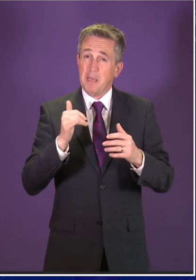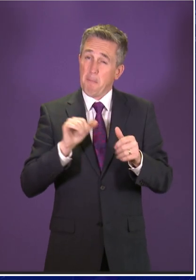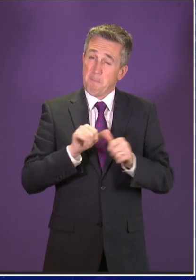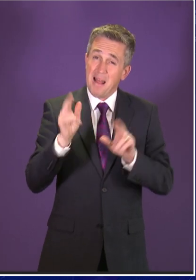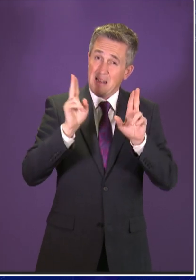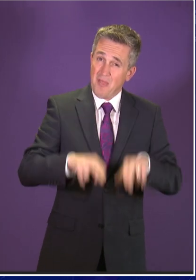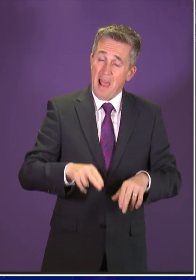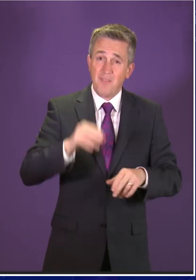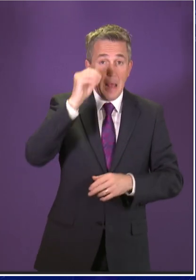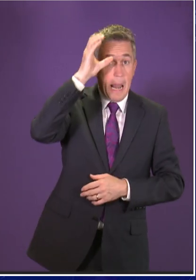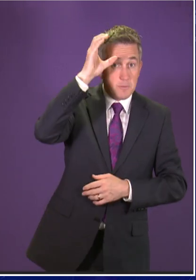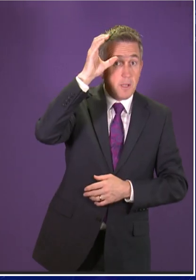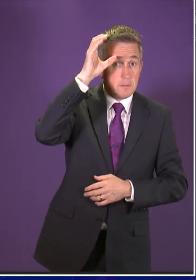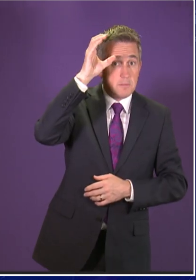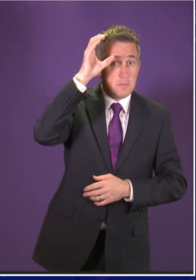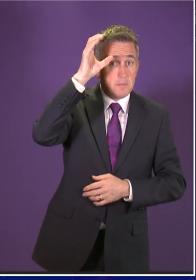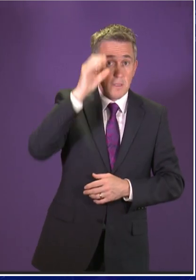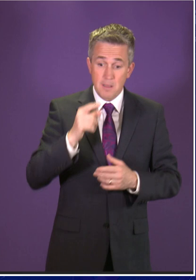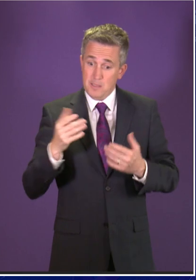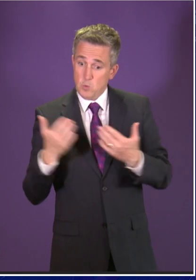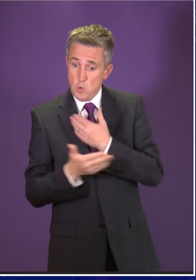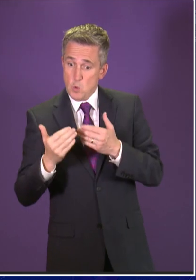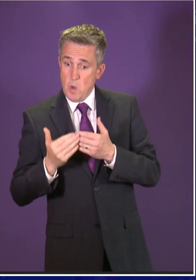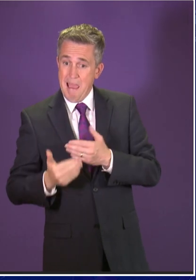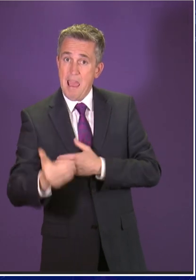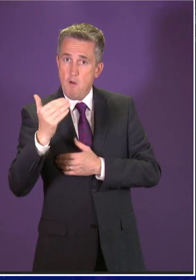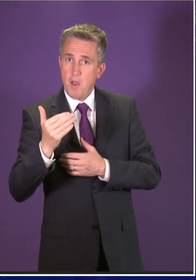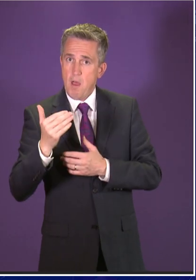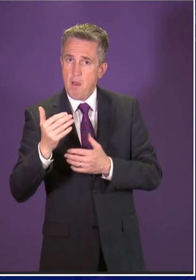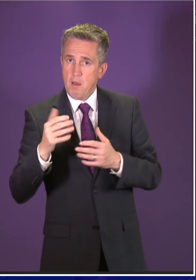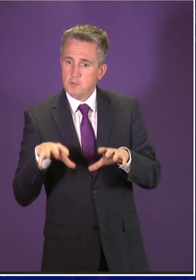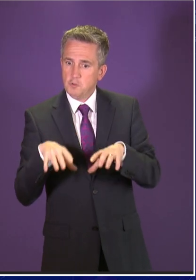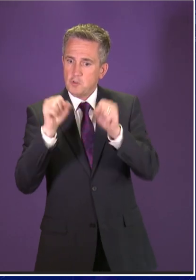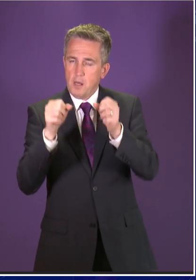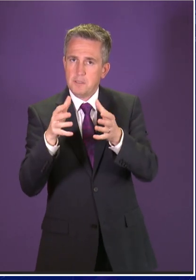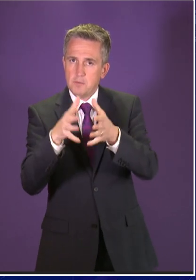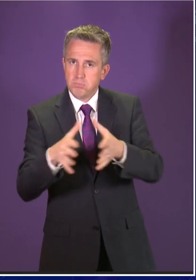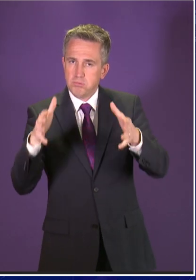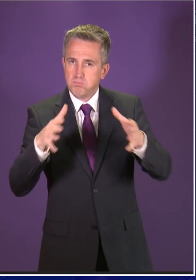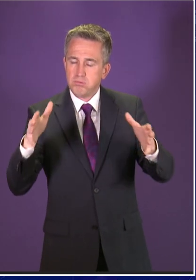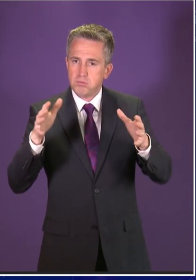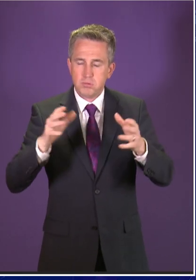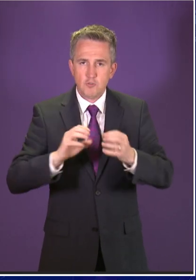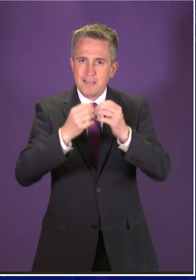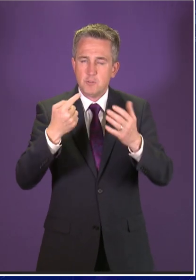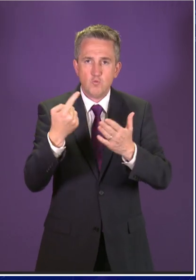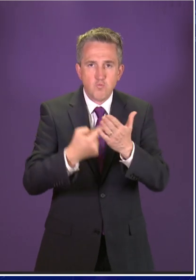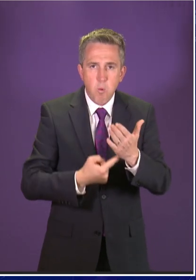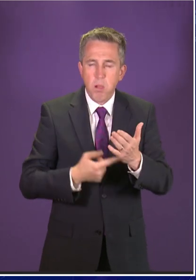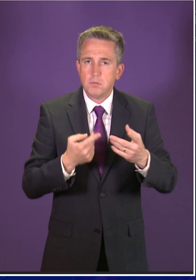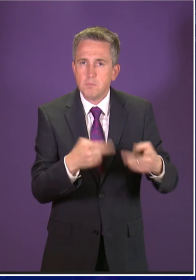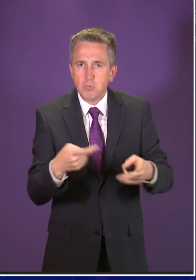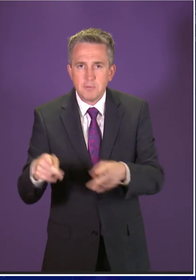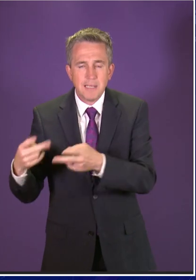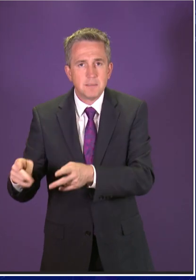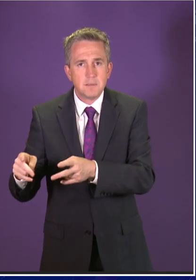impact. This new era is still only dimly apparent to us in its ideas, in its rules, in its habits, but it